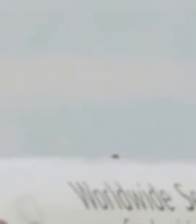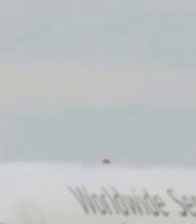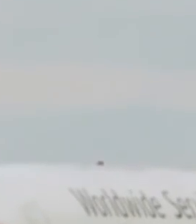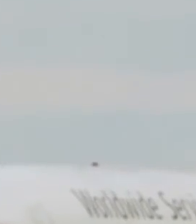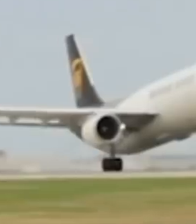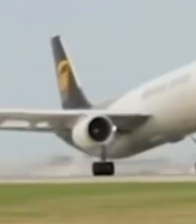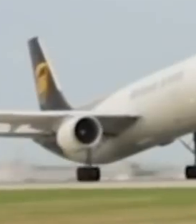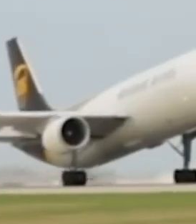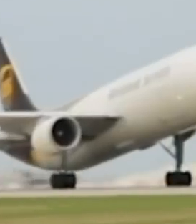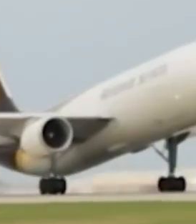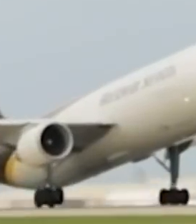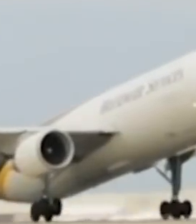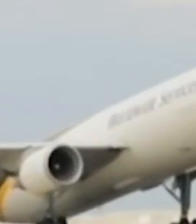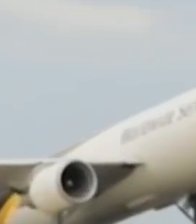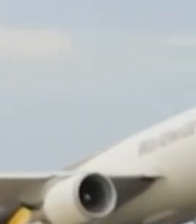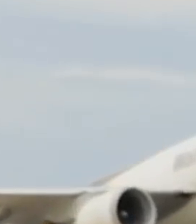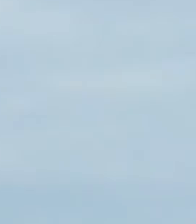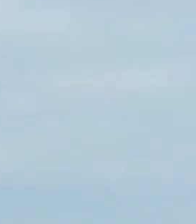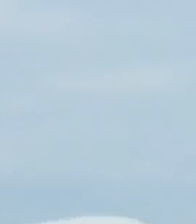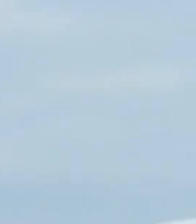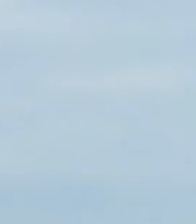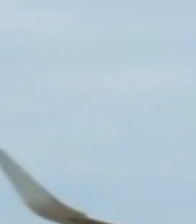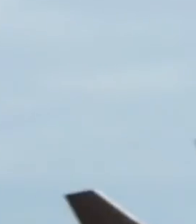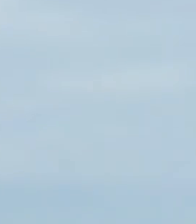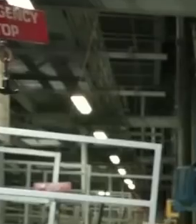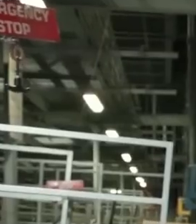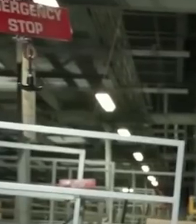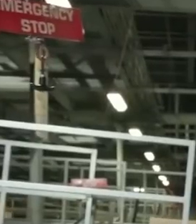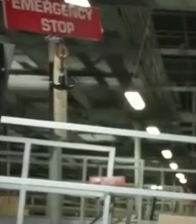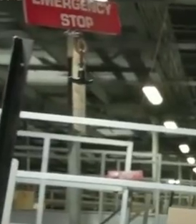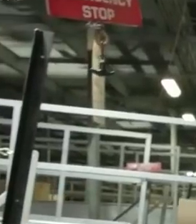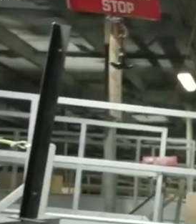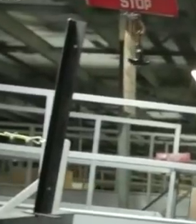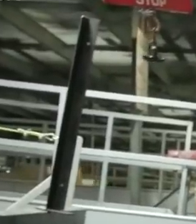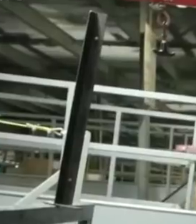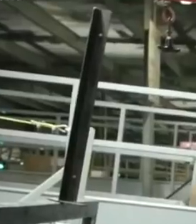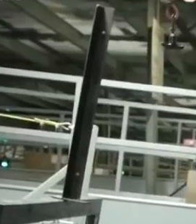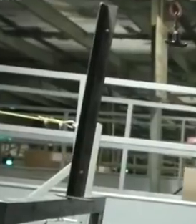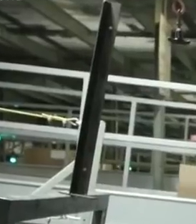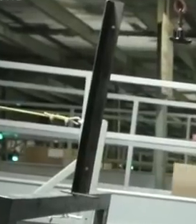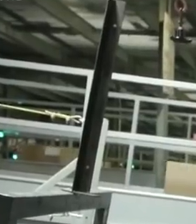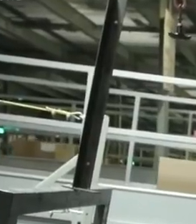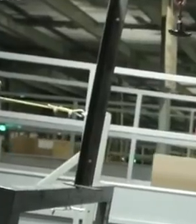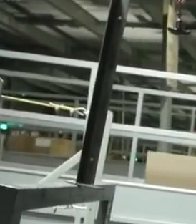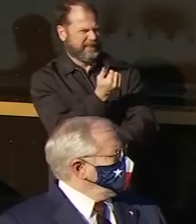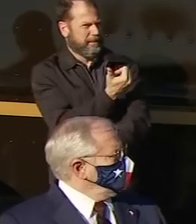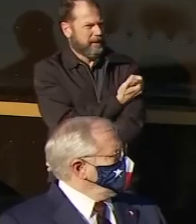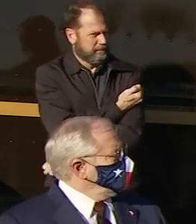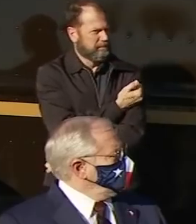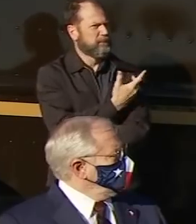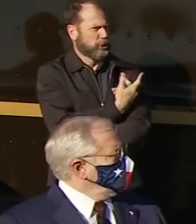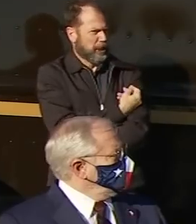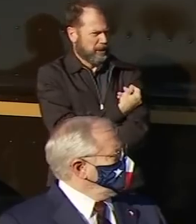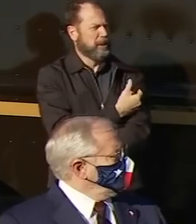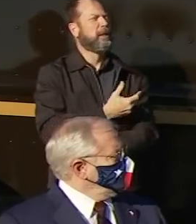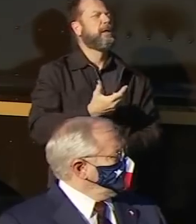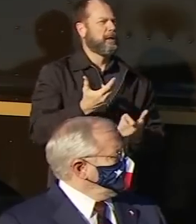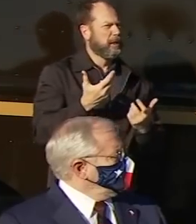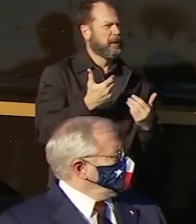distribution partner for the vaccine in what Governor Abbott described as the beginning to restore normalcy. We have more